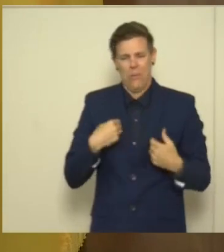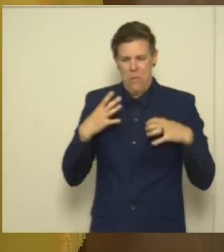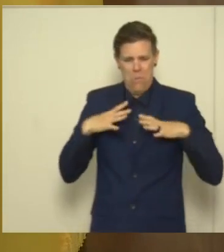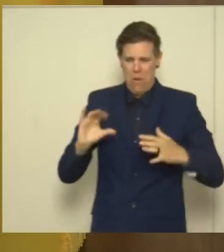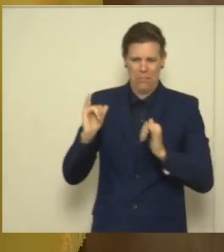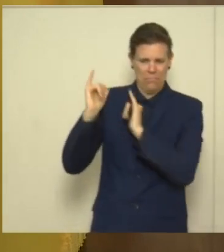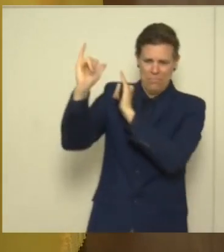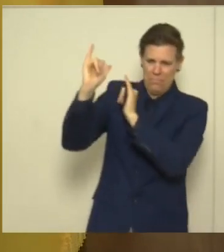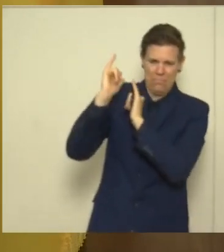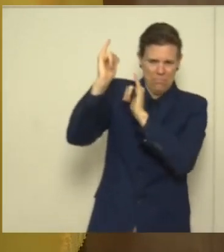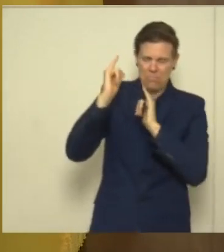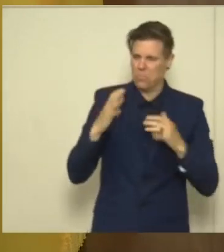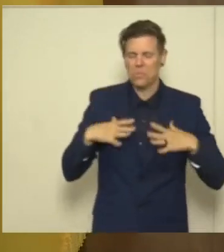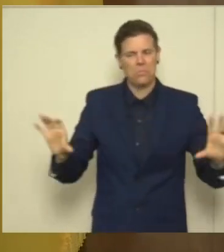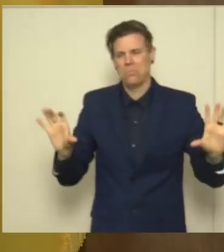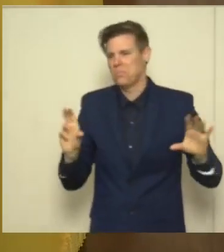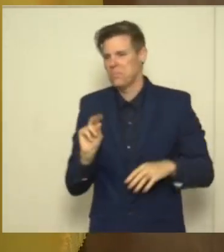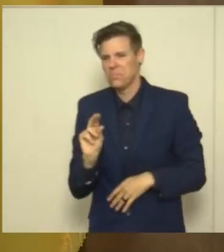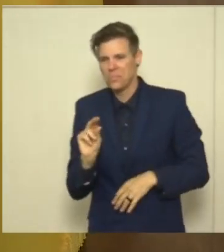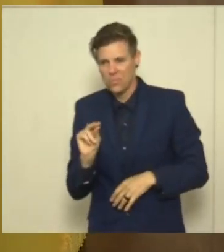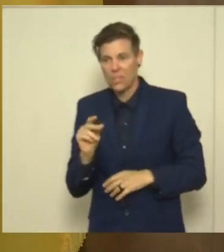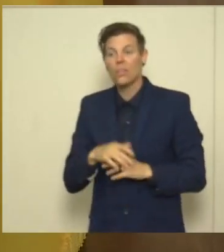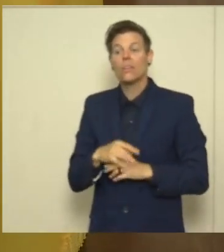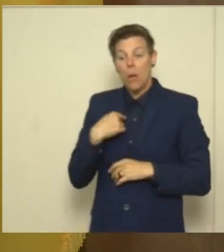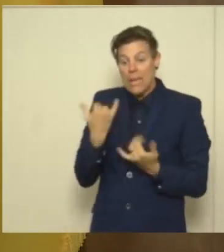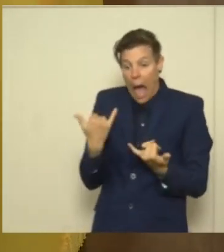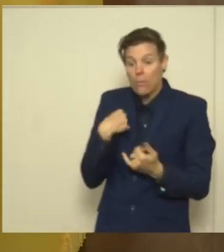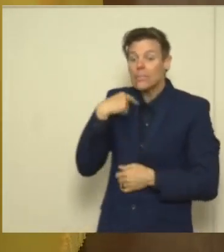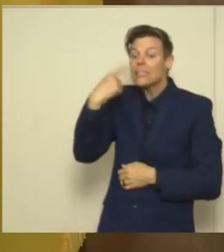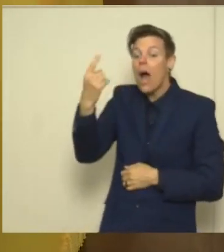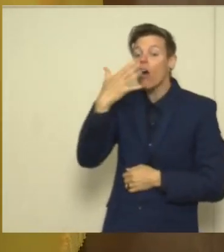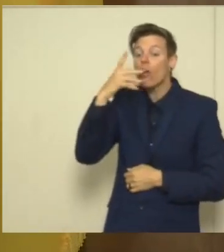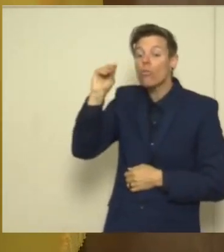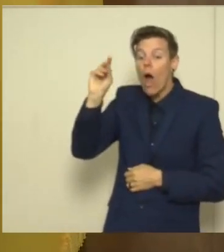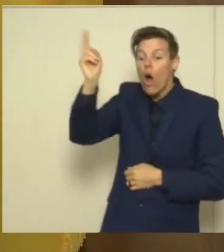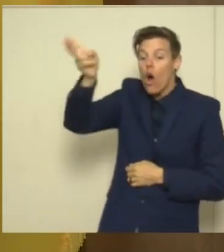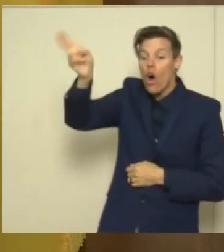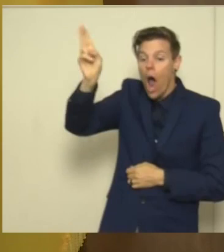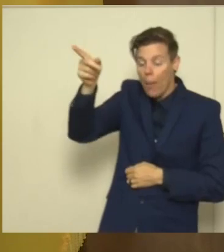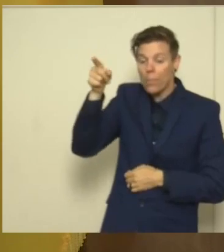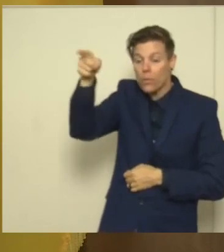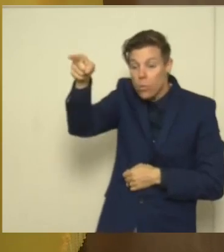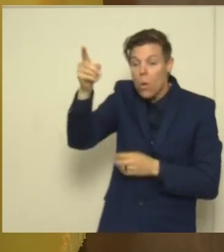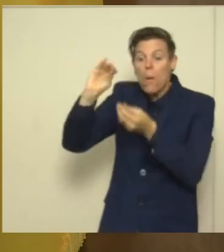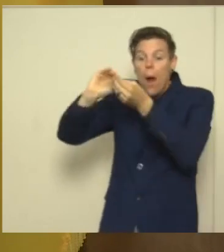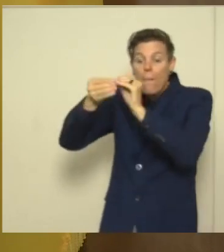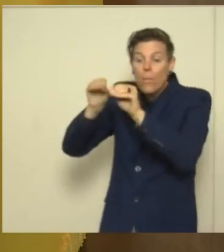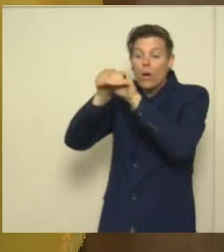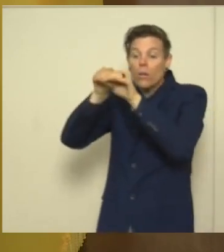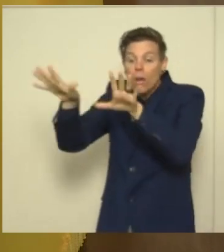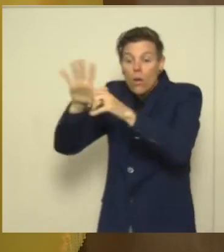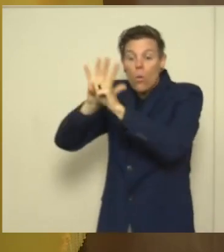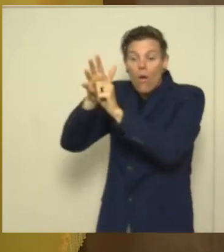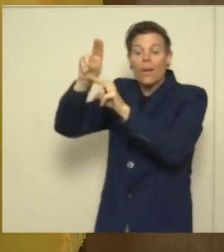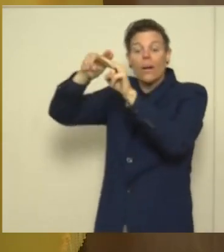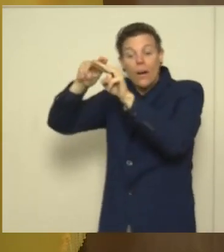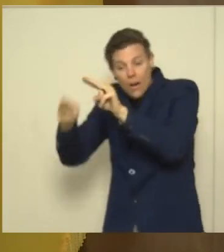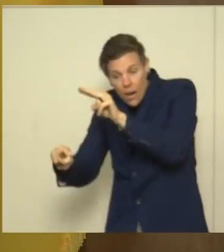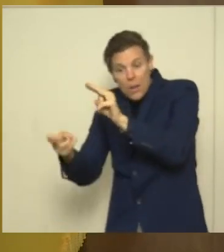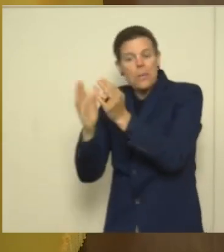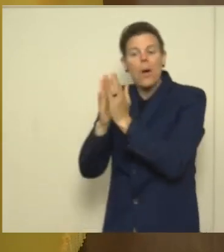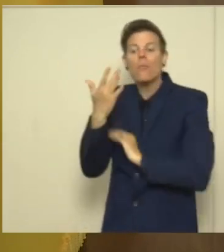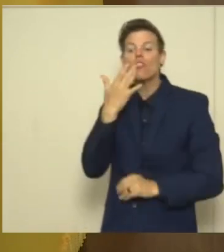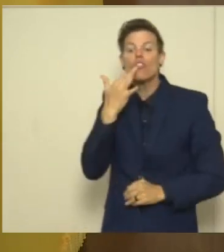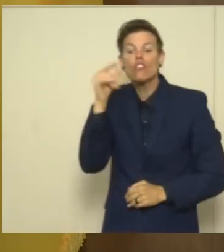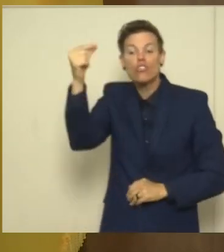up and get your positivity rates down, your rate of infections down, get back into the green zone. And the same message is true in